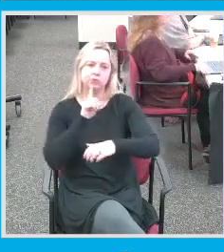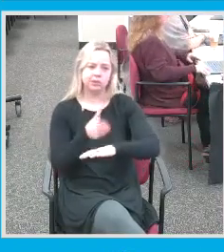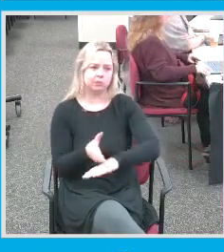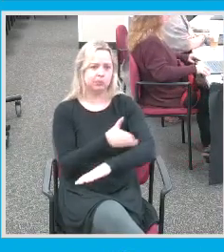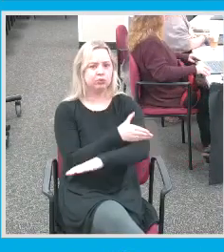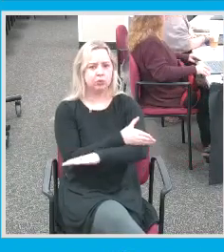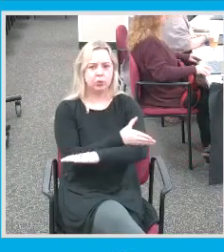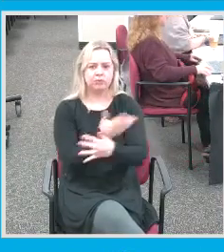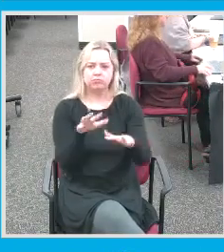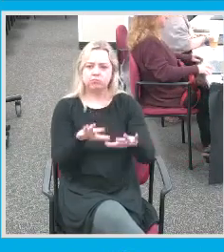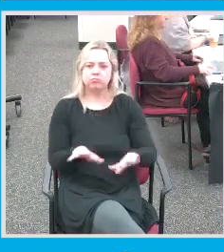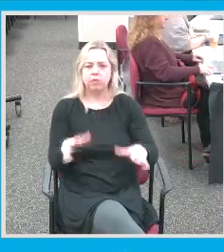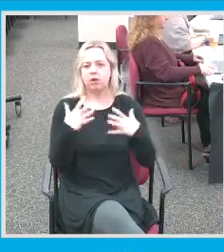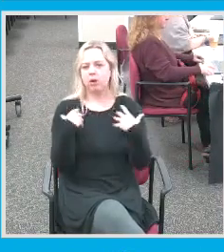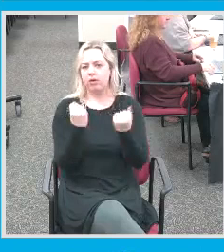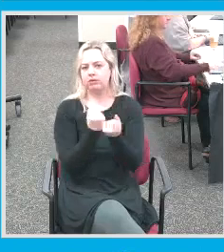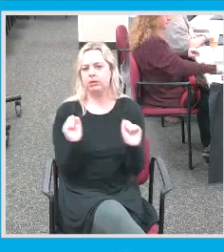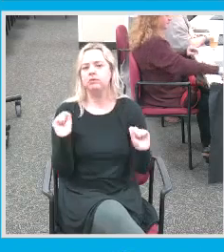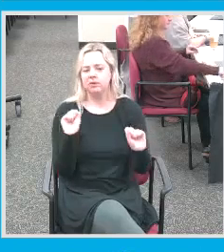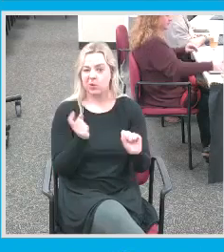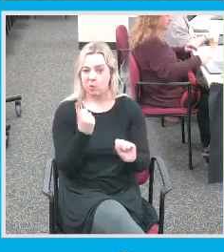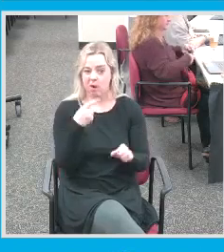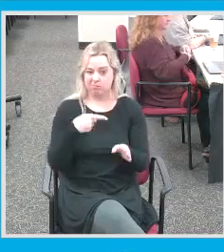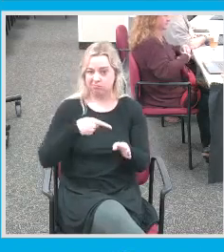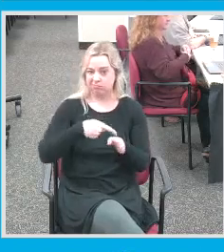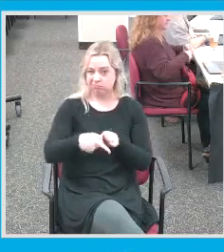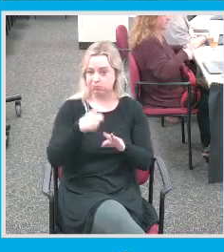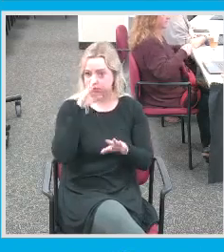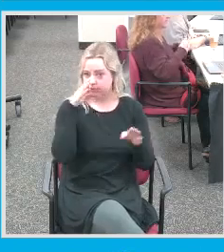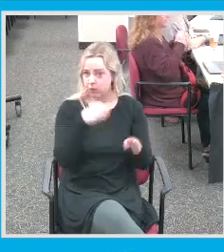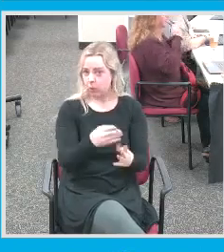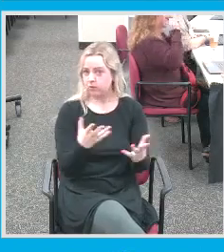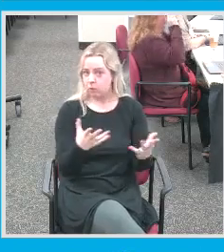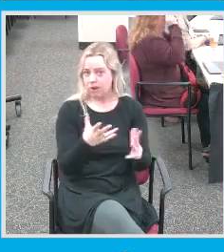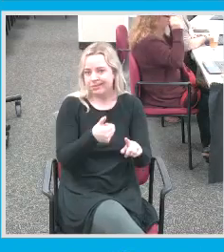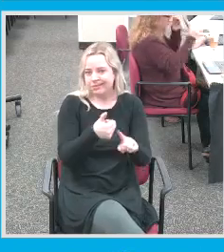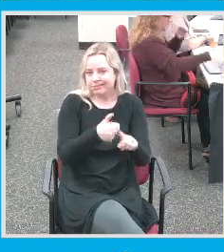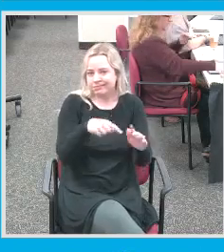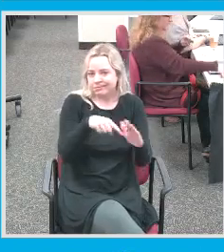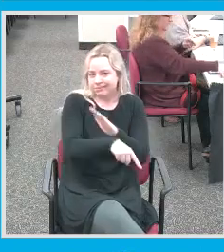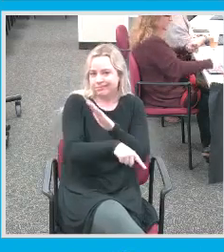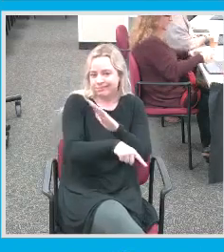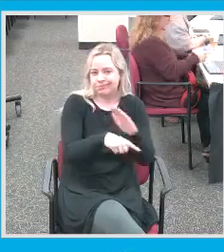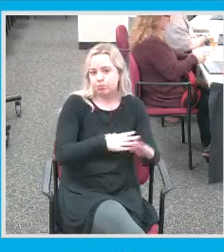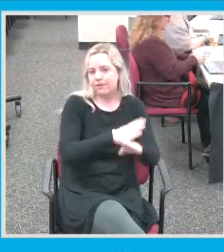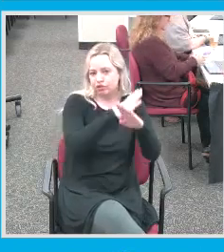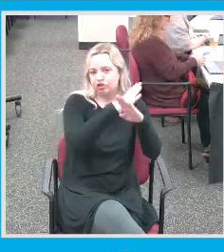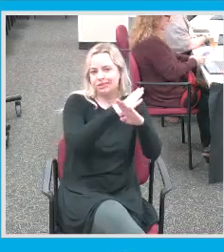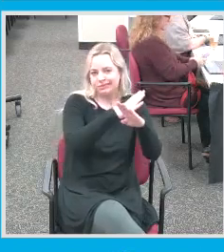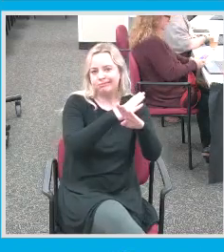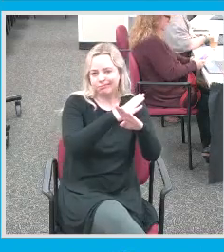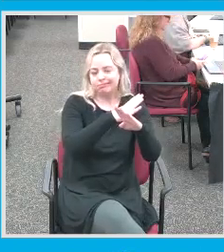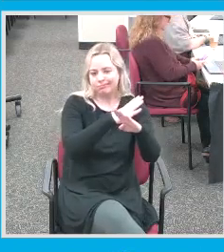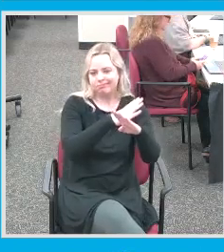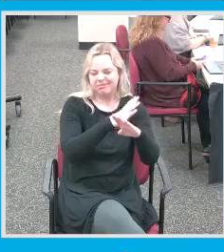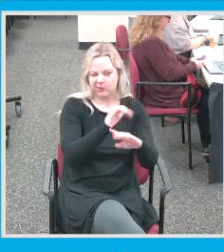safety. And one of the areas of focus is suicide and suicide prevention.